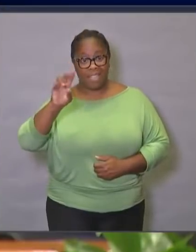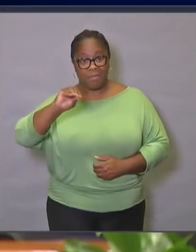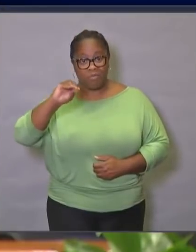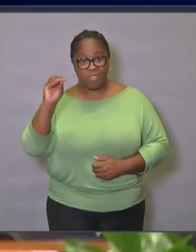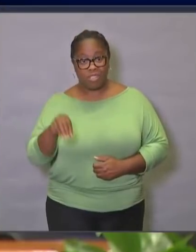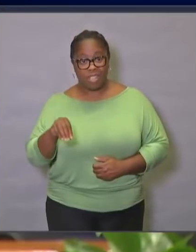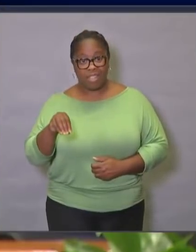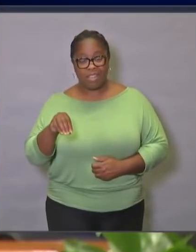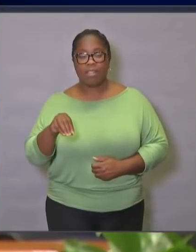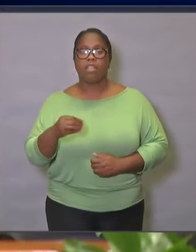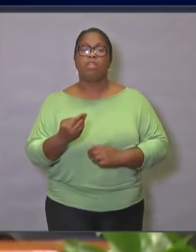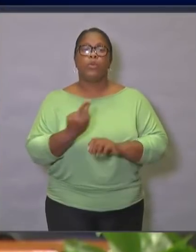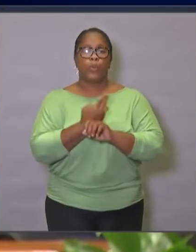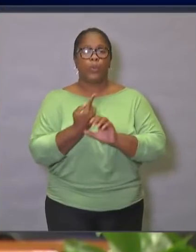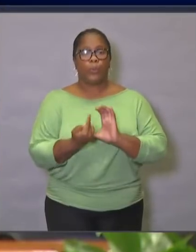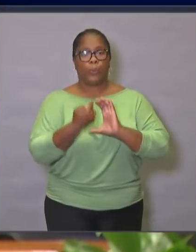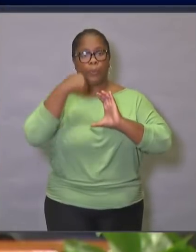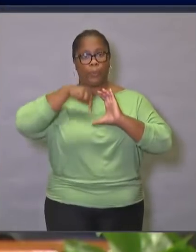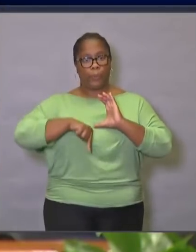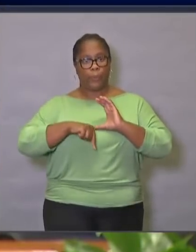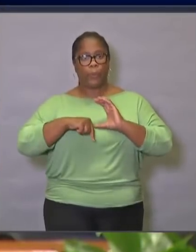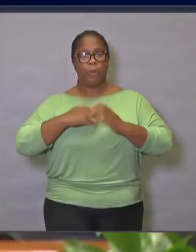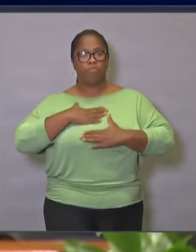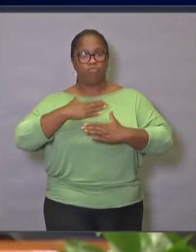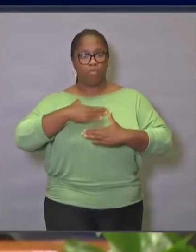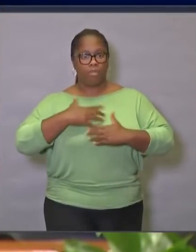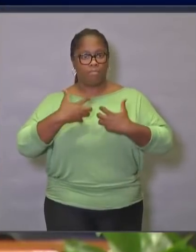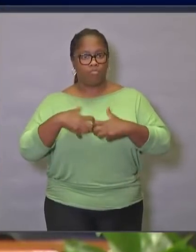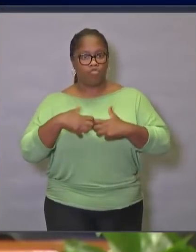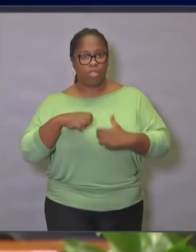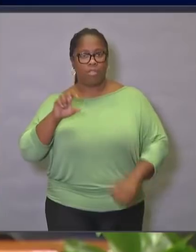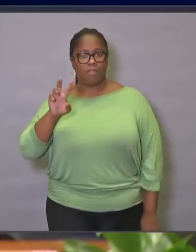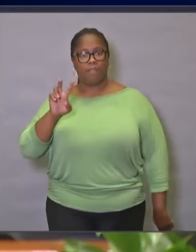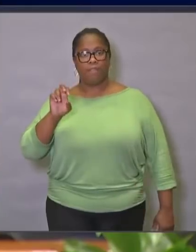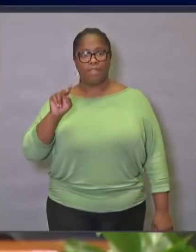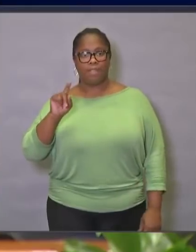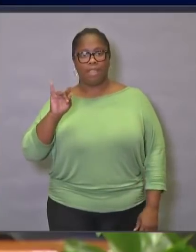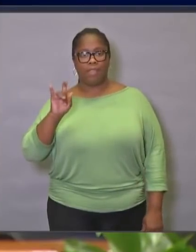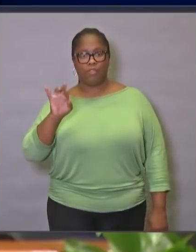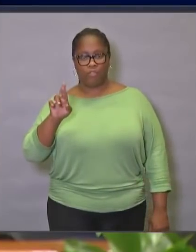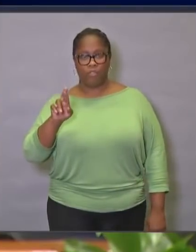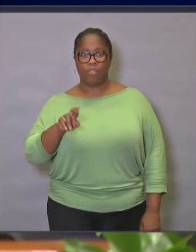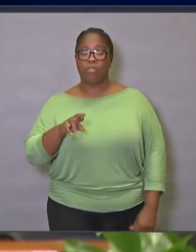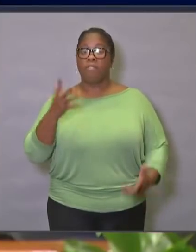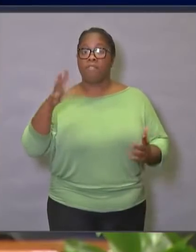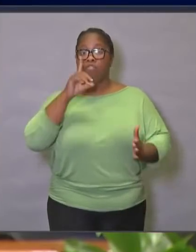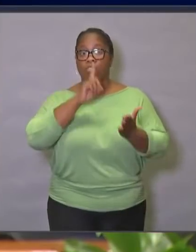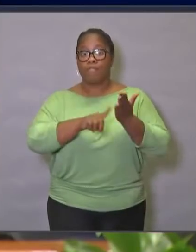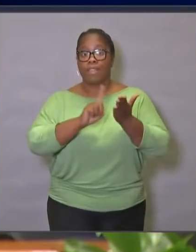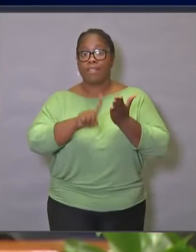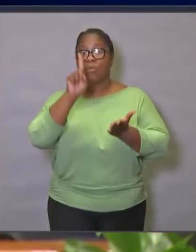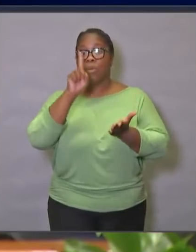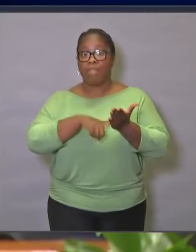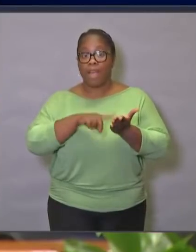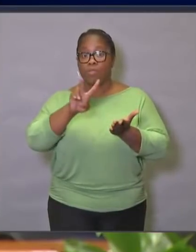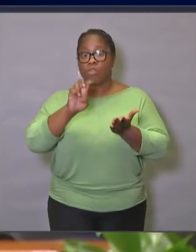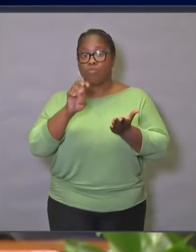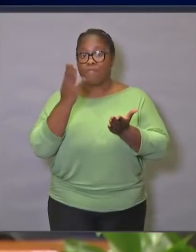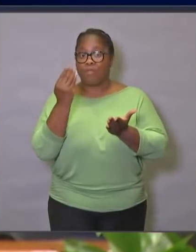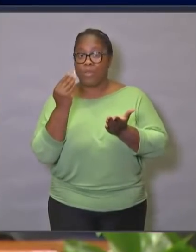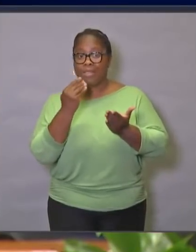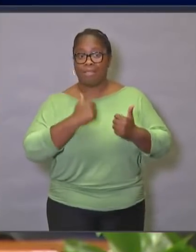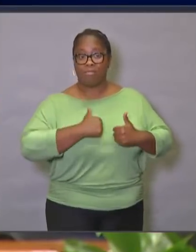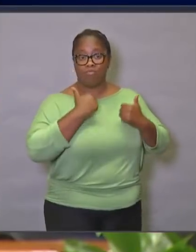17% are on ventilators. We've investigated a total of 1,214 residential congregate